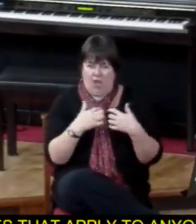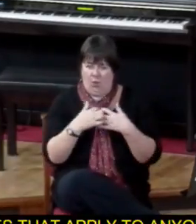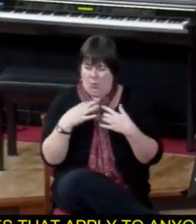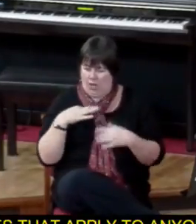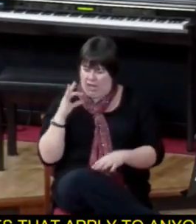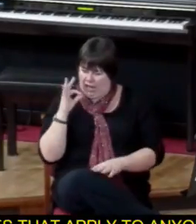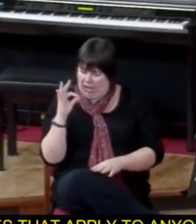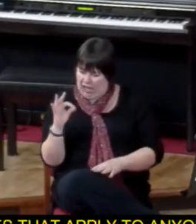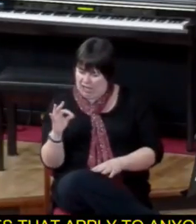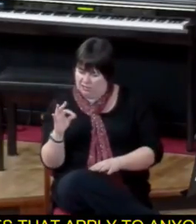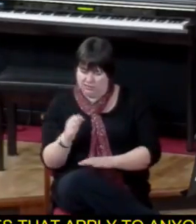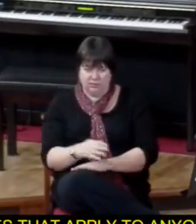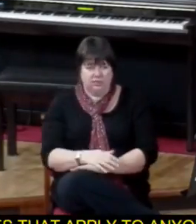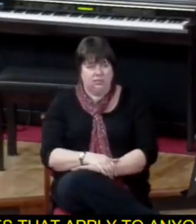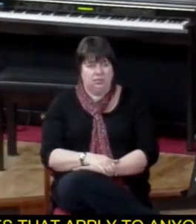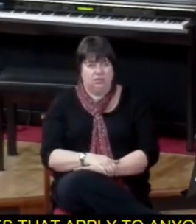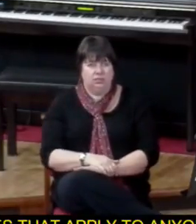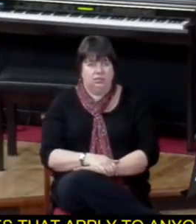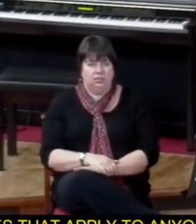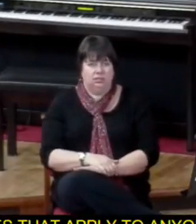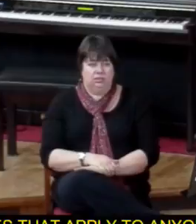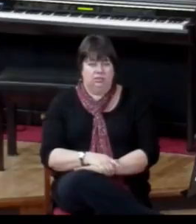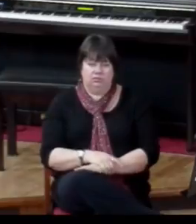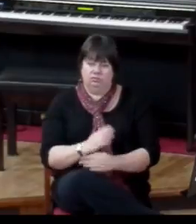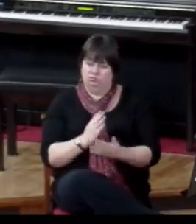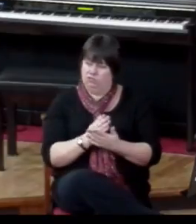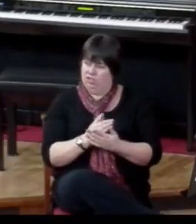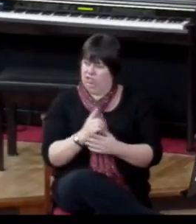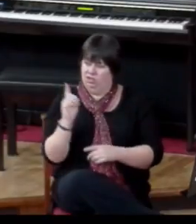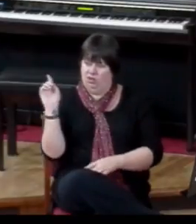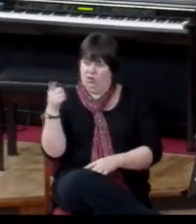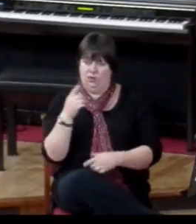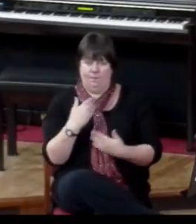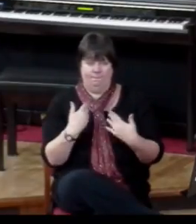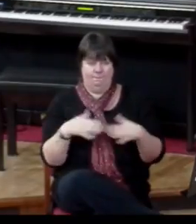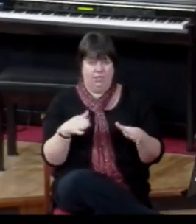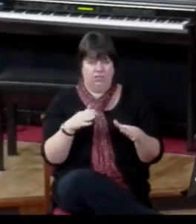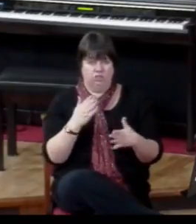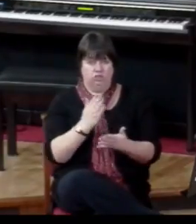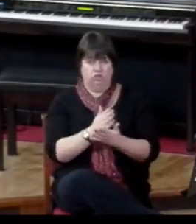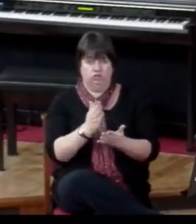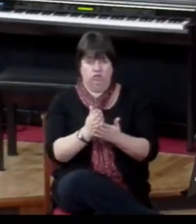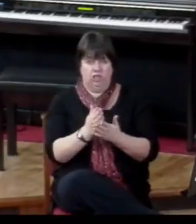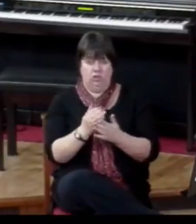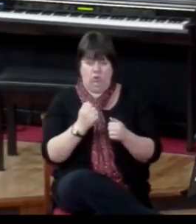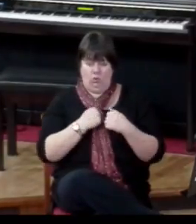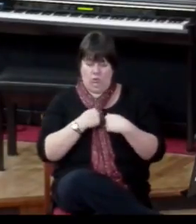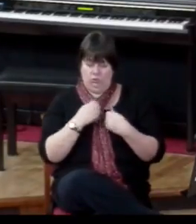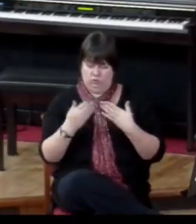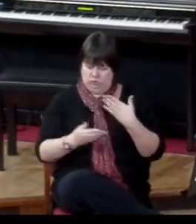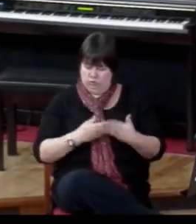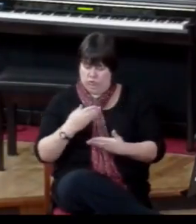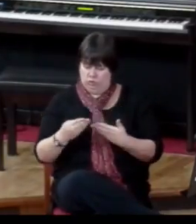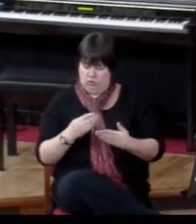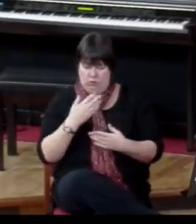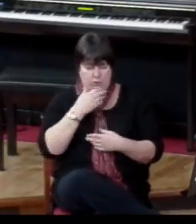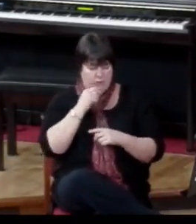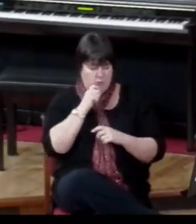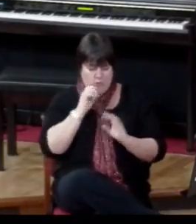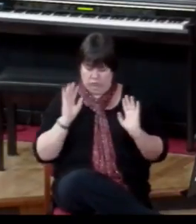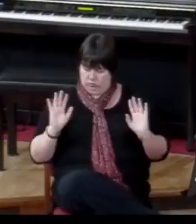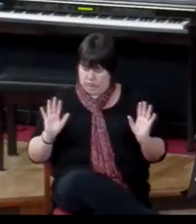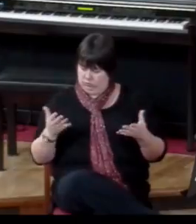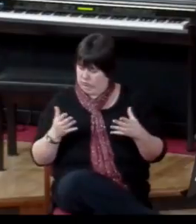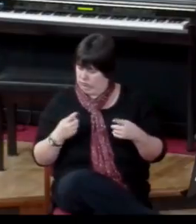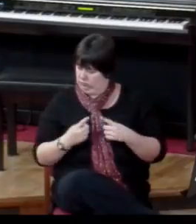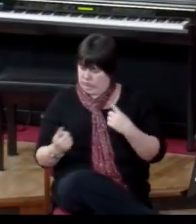What have you just been doing? You've just been sharing your story with two or three people around you. You might